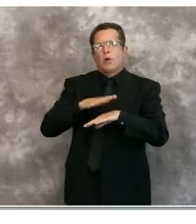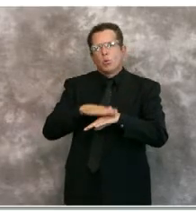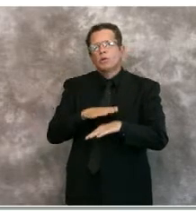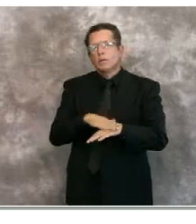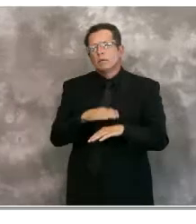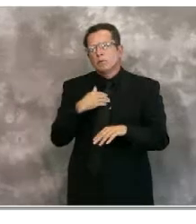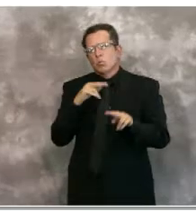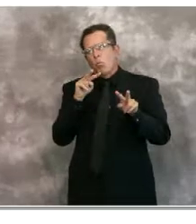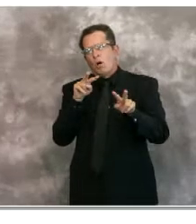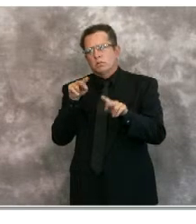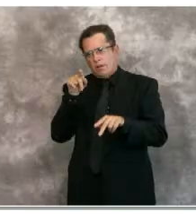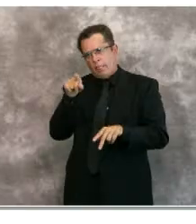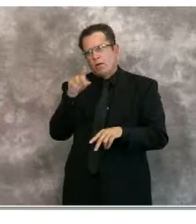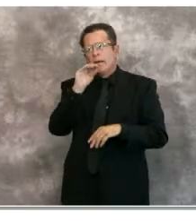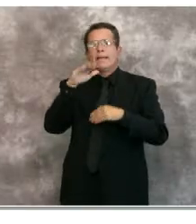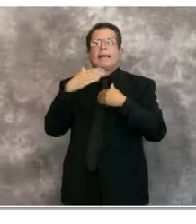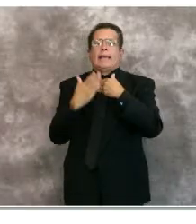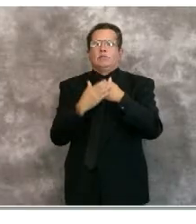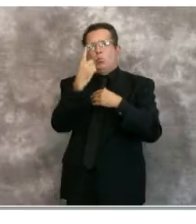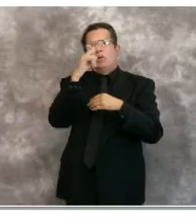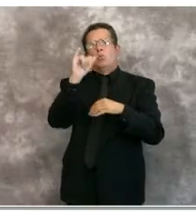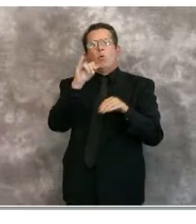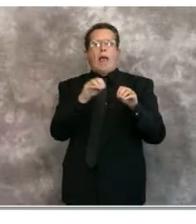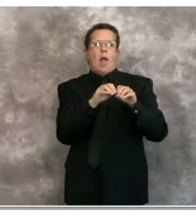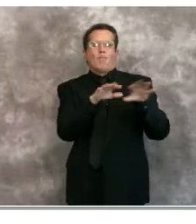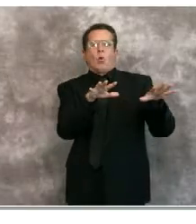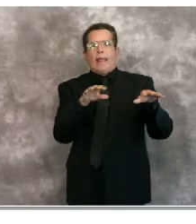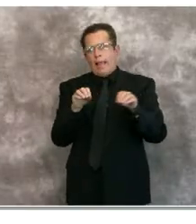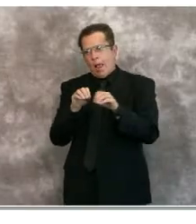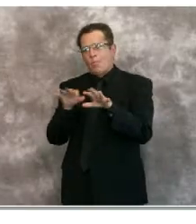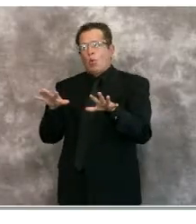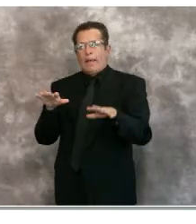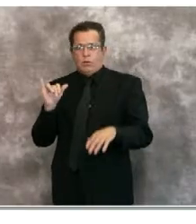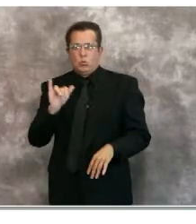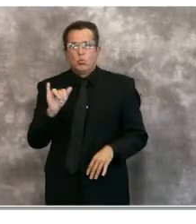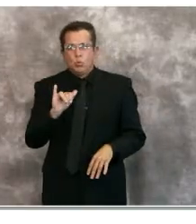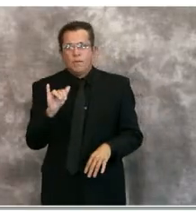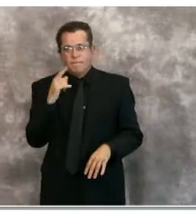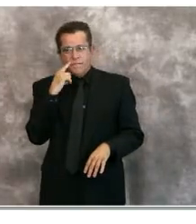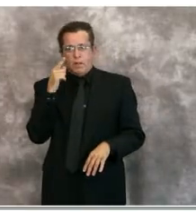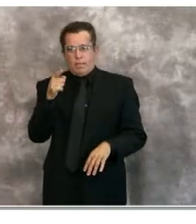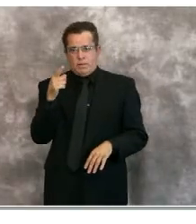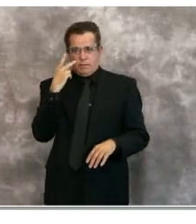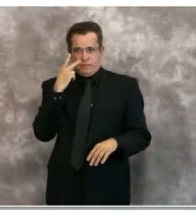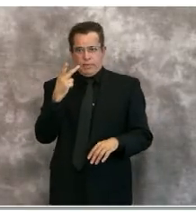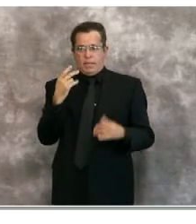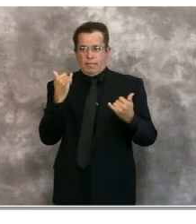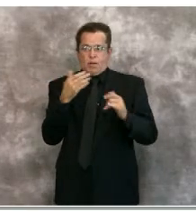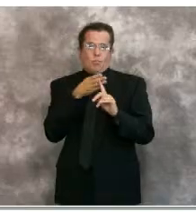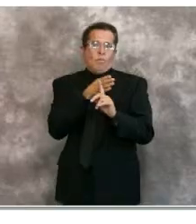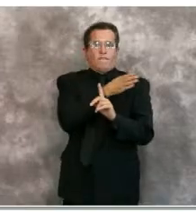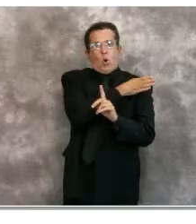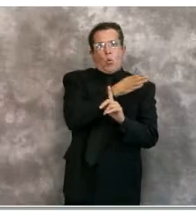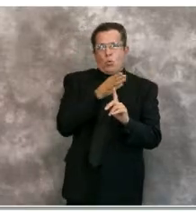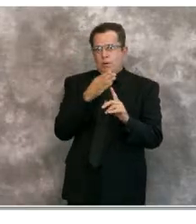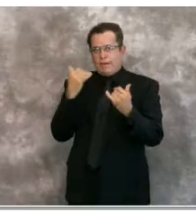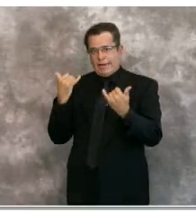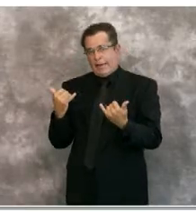slide, it relates to outbreaks, and as you can see, we, before today, we had